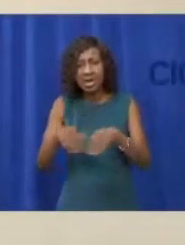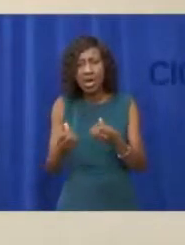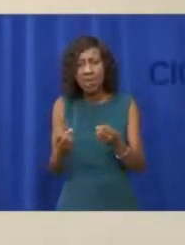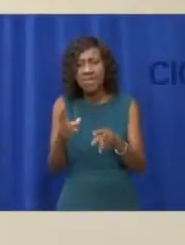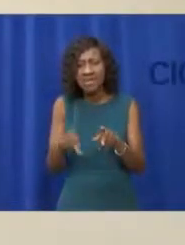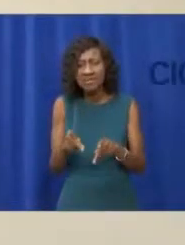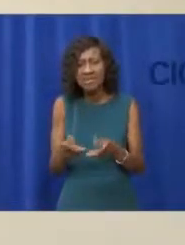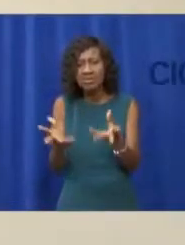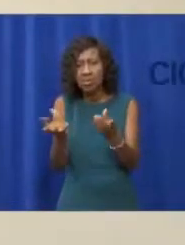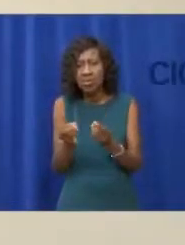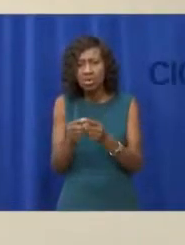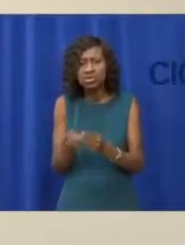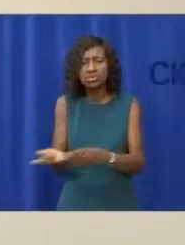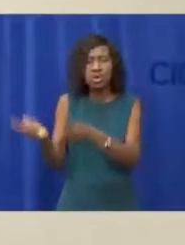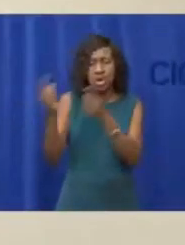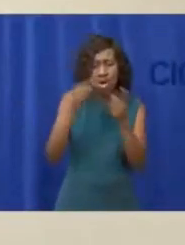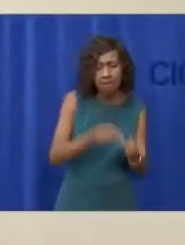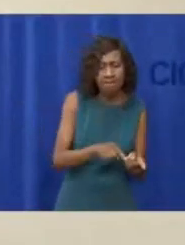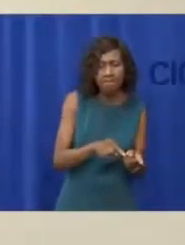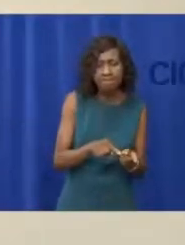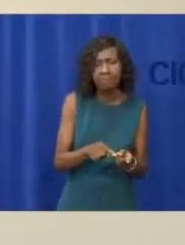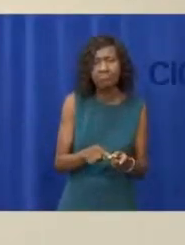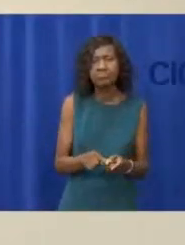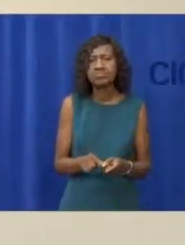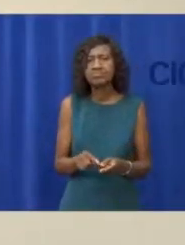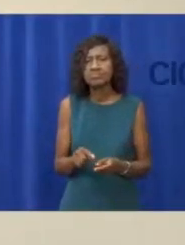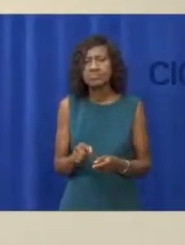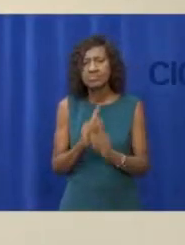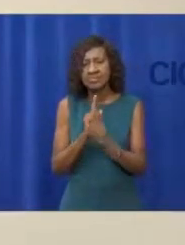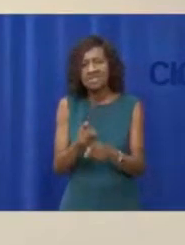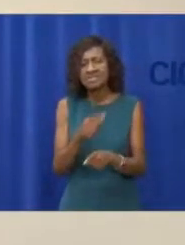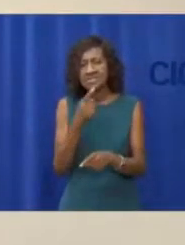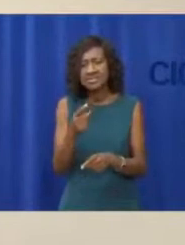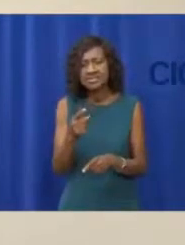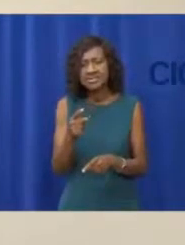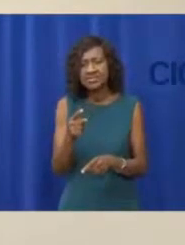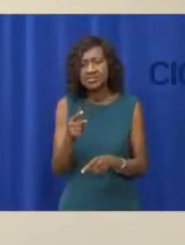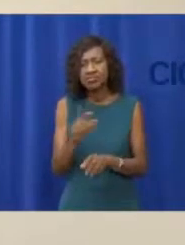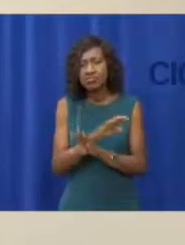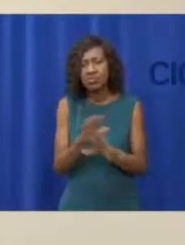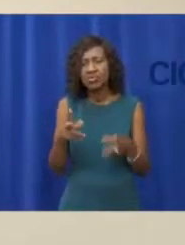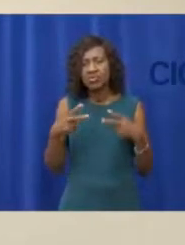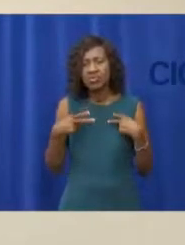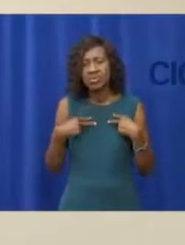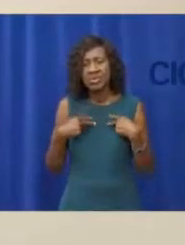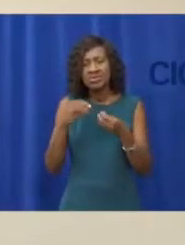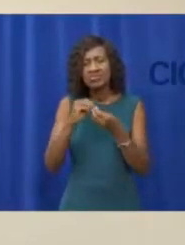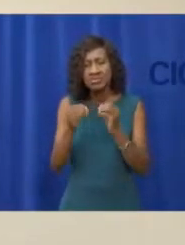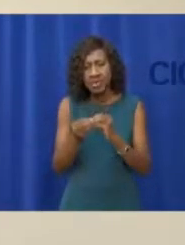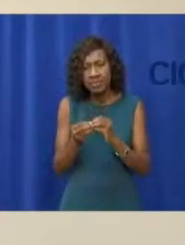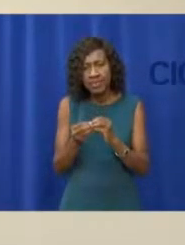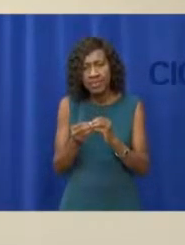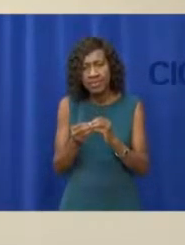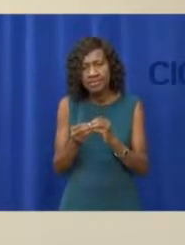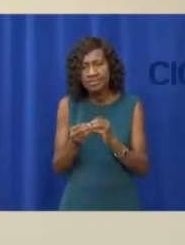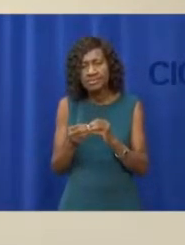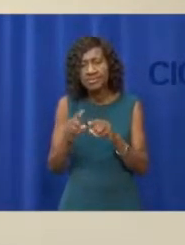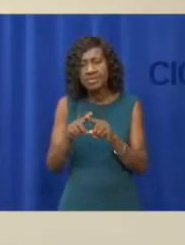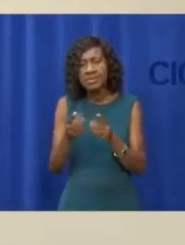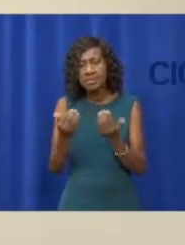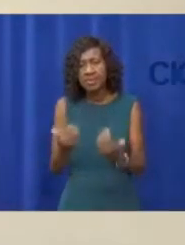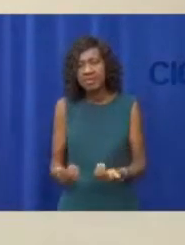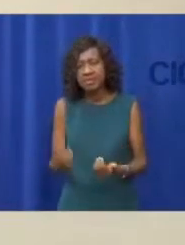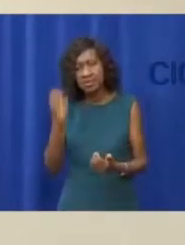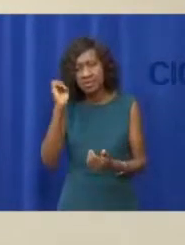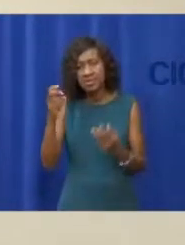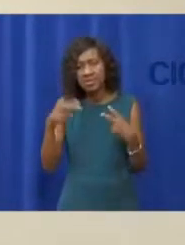don't have the numbers as to how many people are asking to go. I just know that up until now, we've